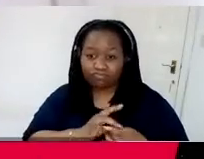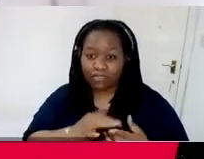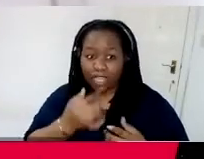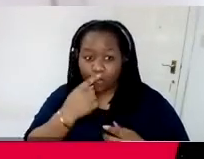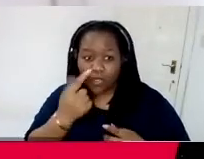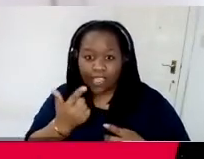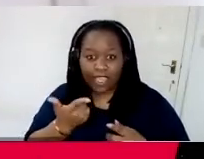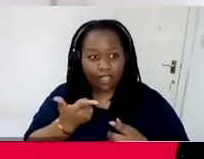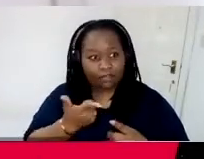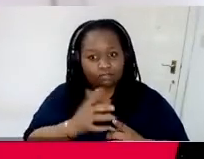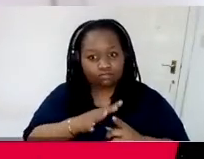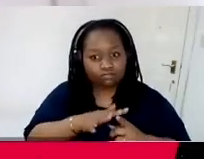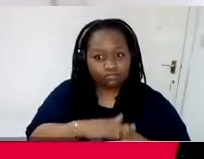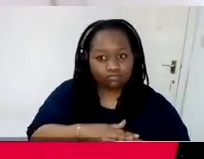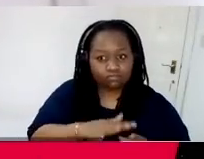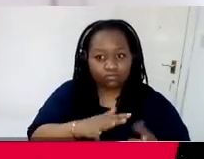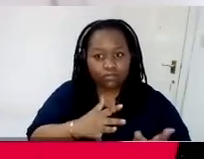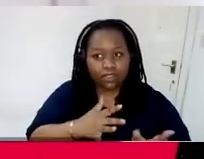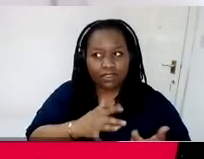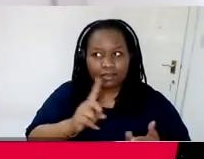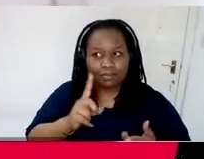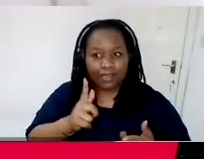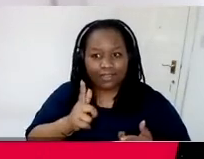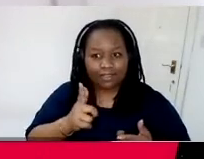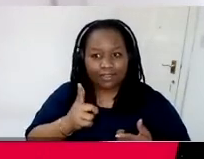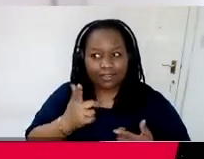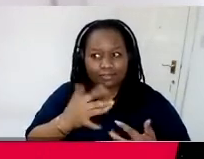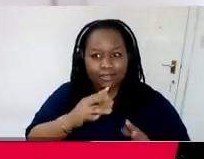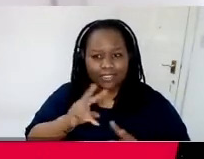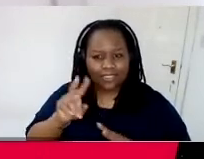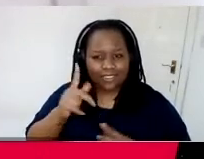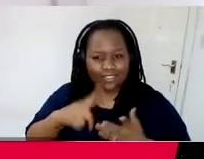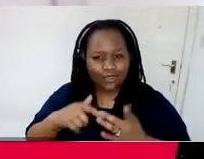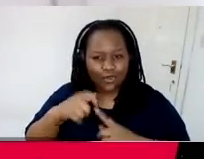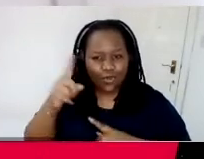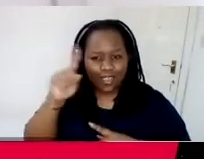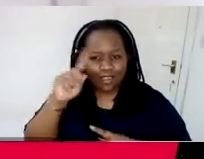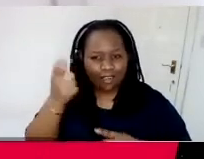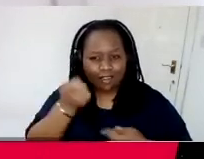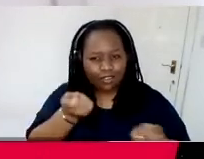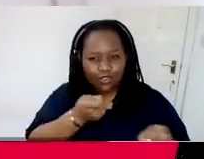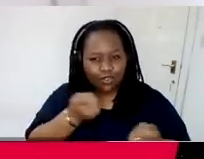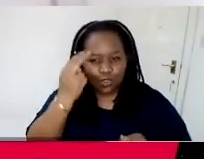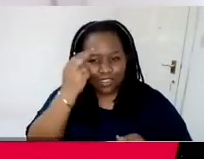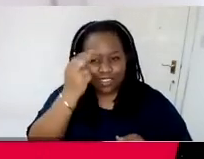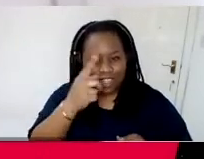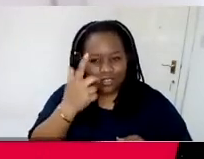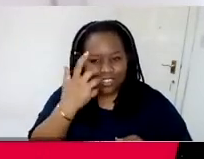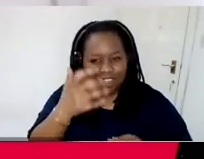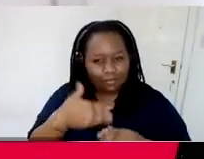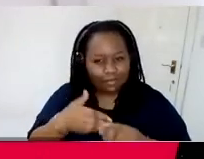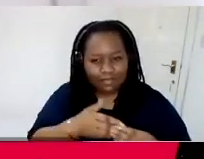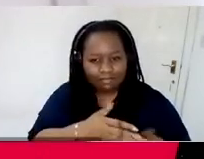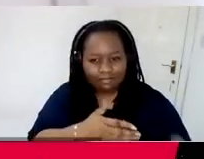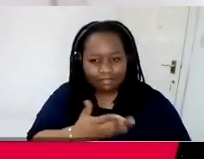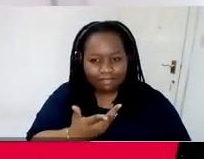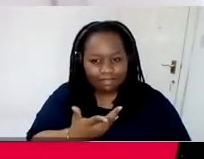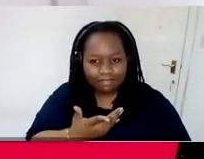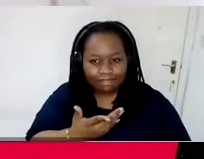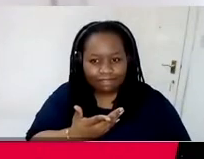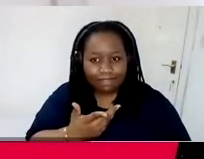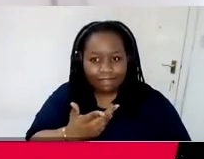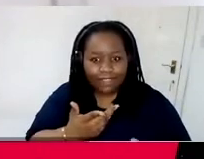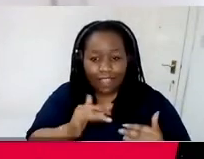leverage. But we've seen that the UK has not been able to rein in the behaviour of the Saudi-led coalition in the war in Yemen.